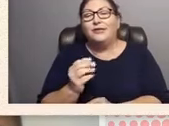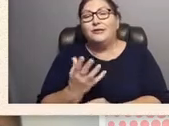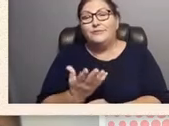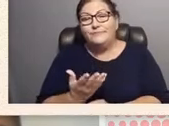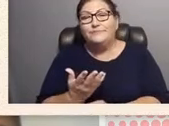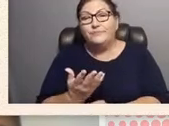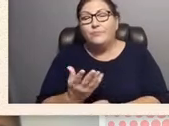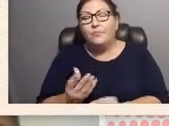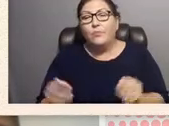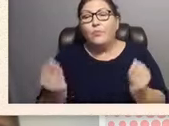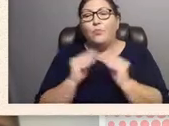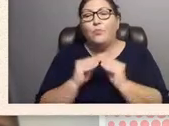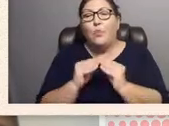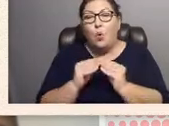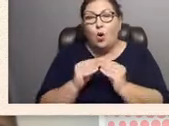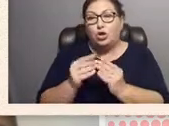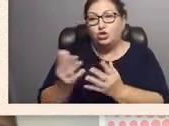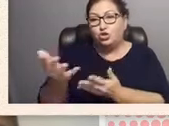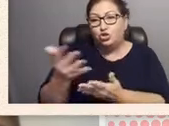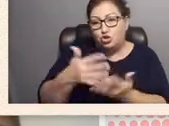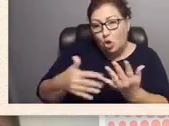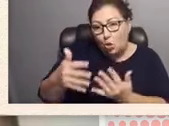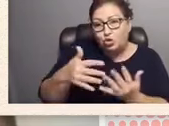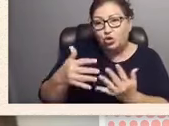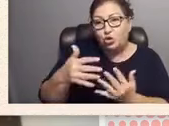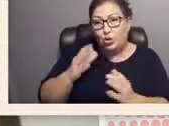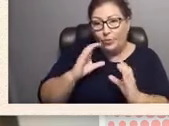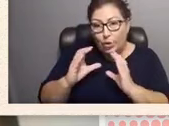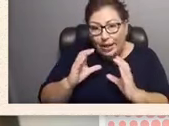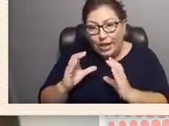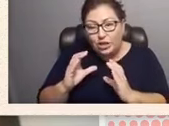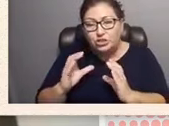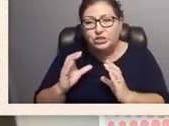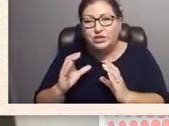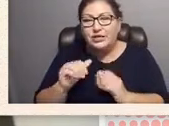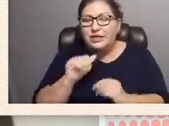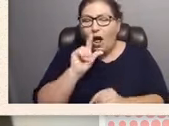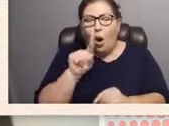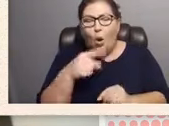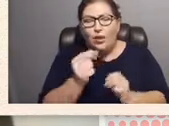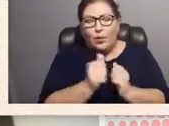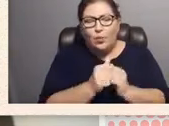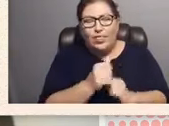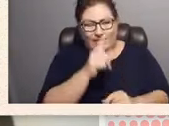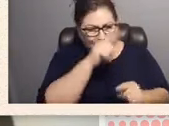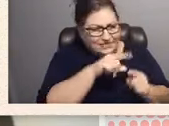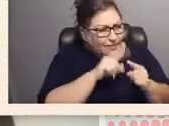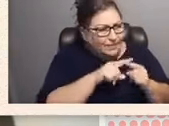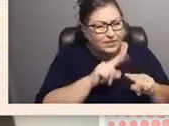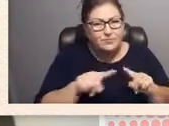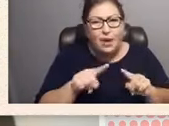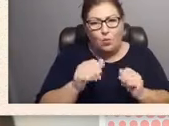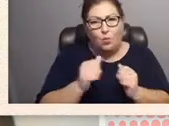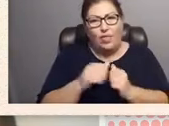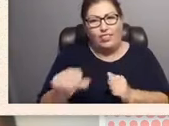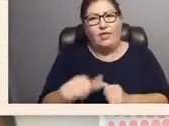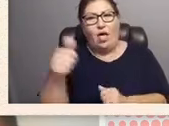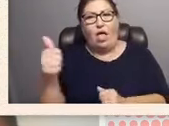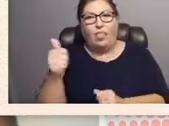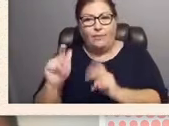more social communication amongst, not just with you guys, but with everybody else,